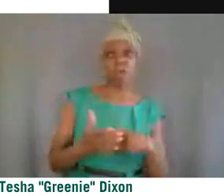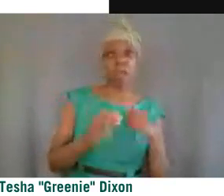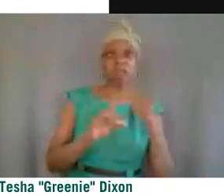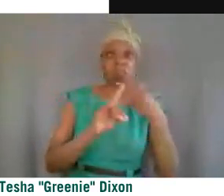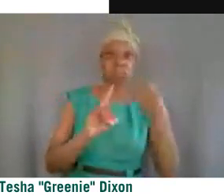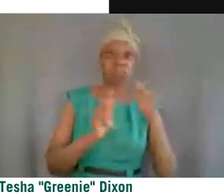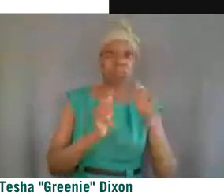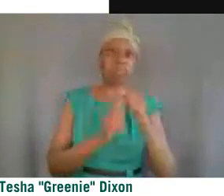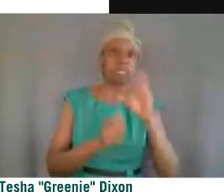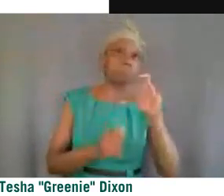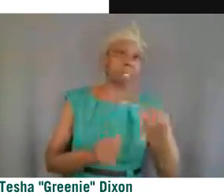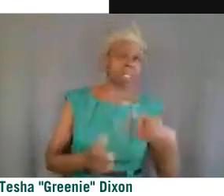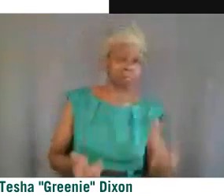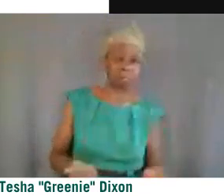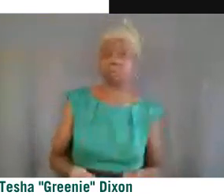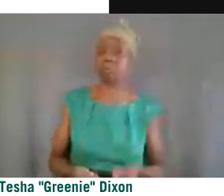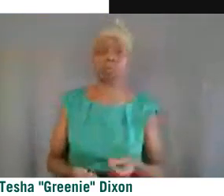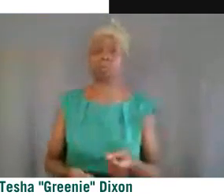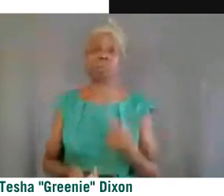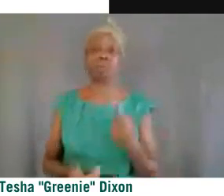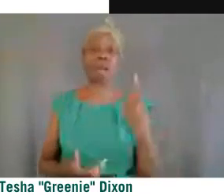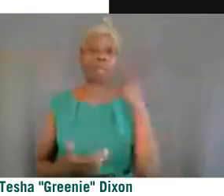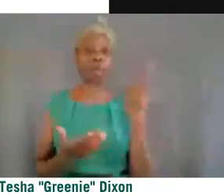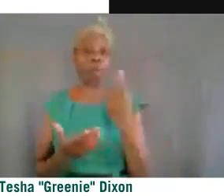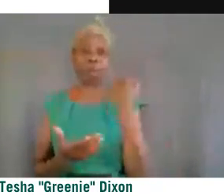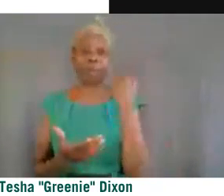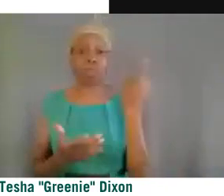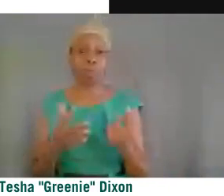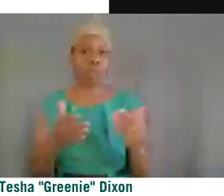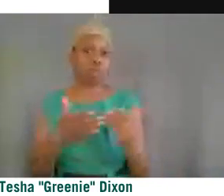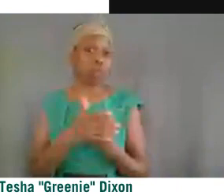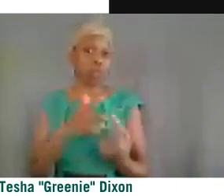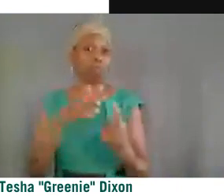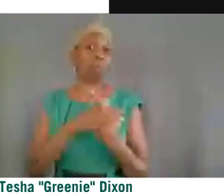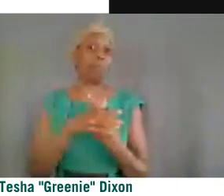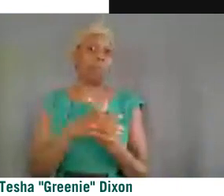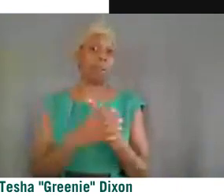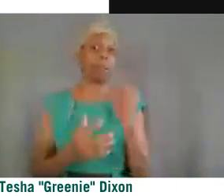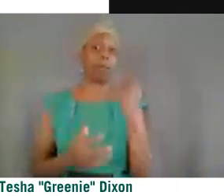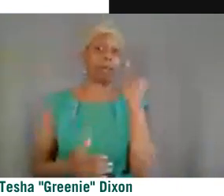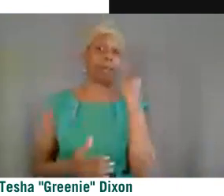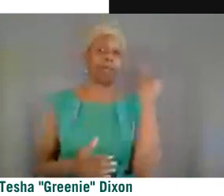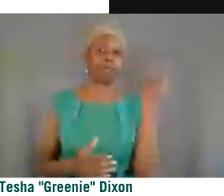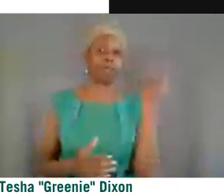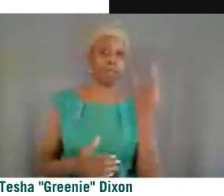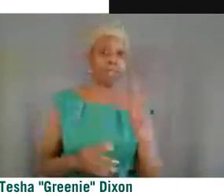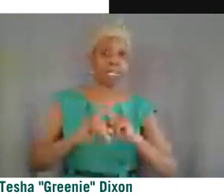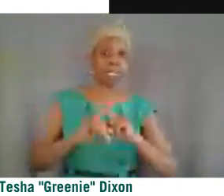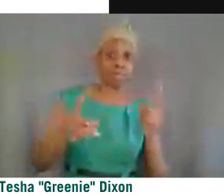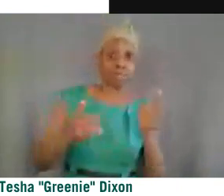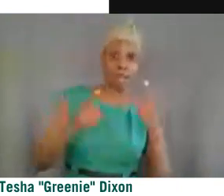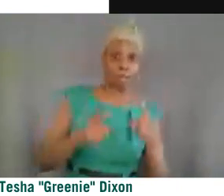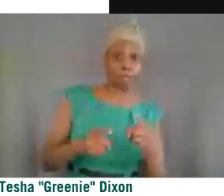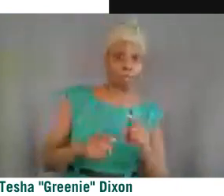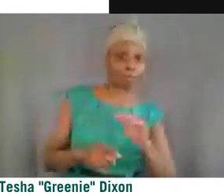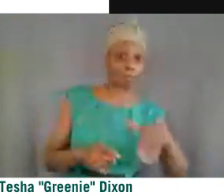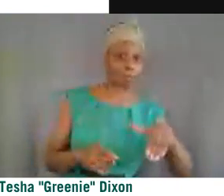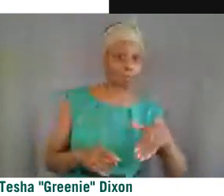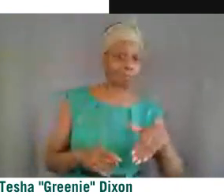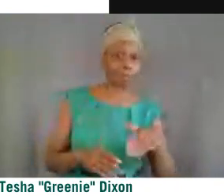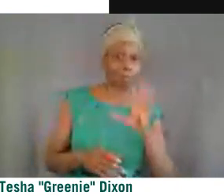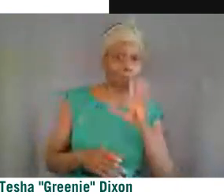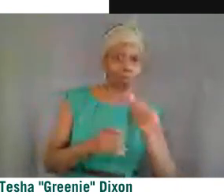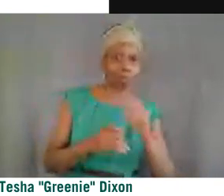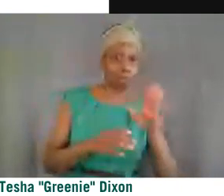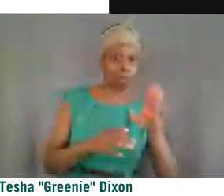I think, there's always, if something new has come up or if something different is happening that you haven't spoken to your doctor about before,